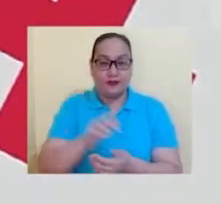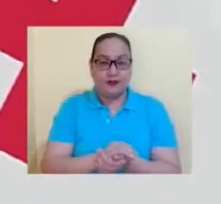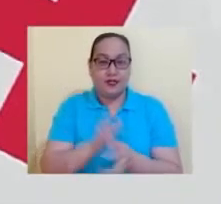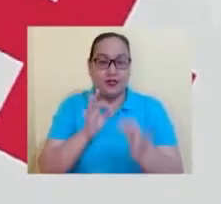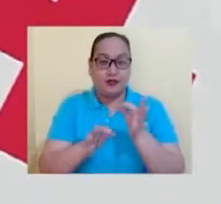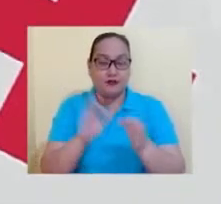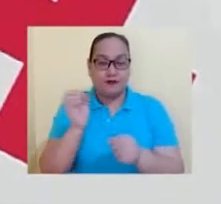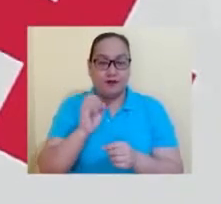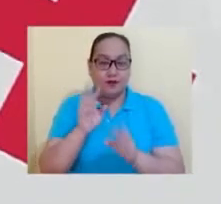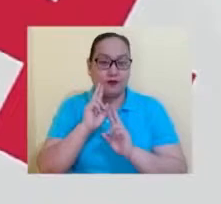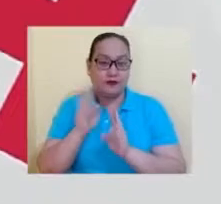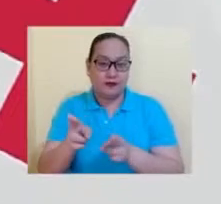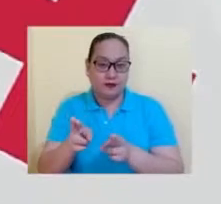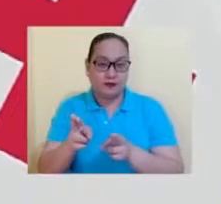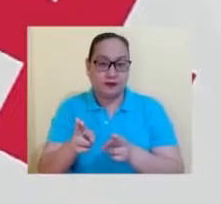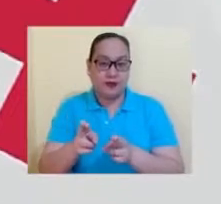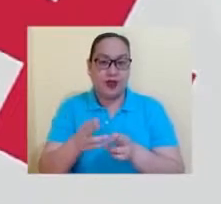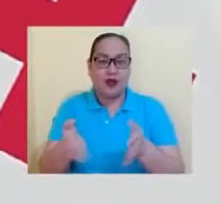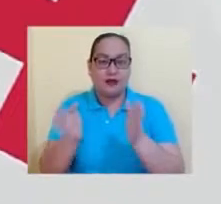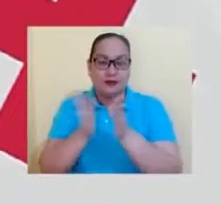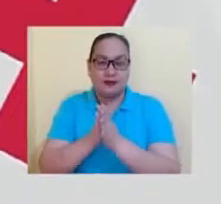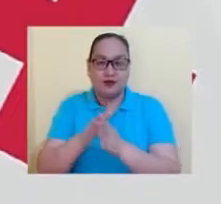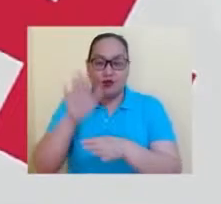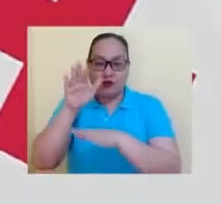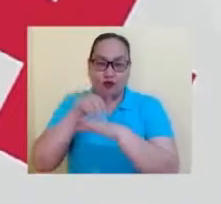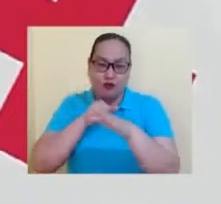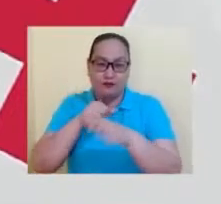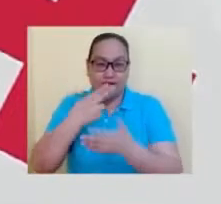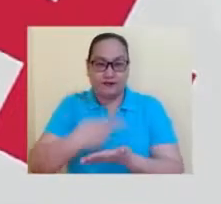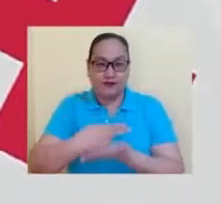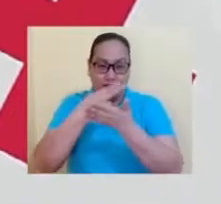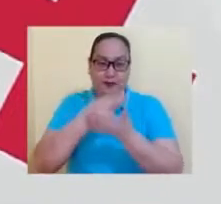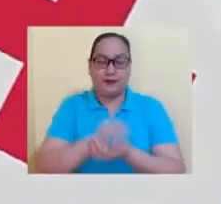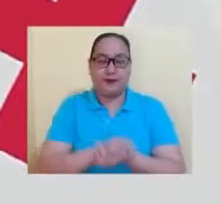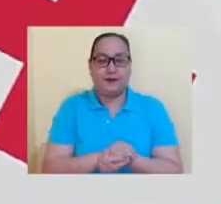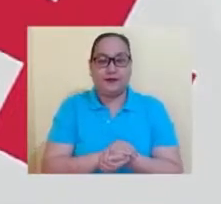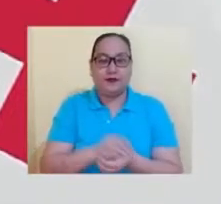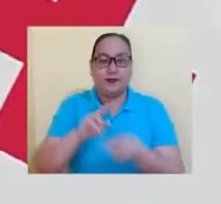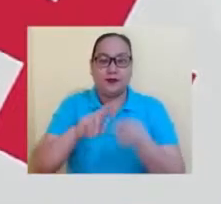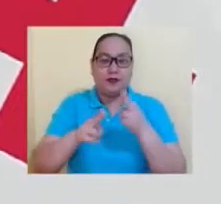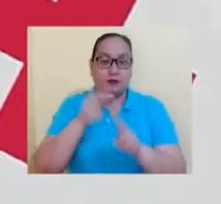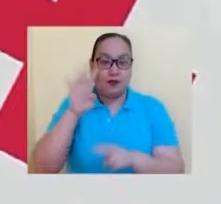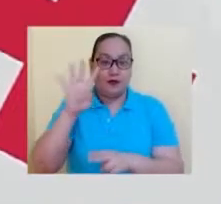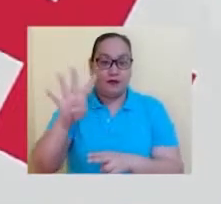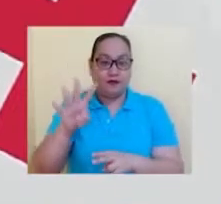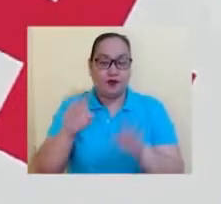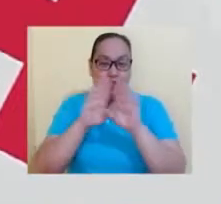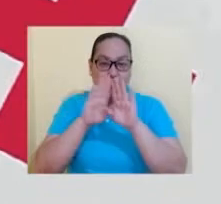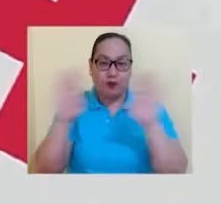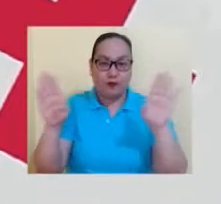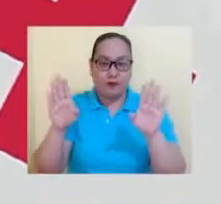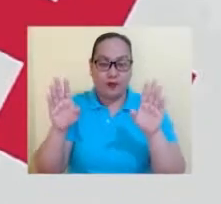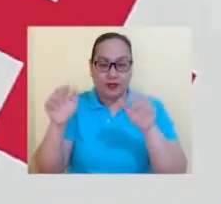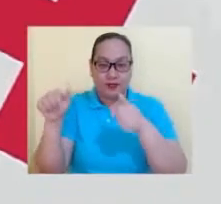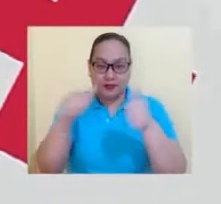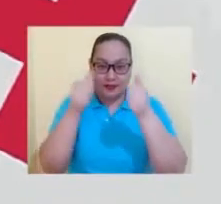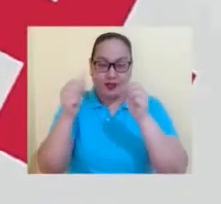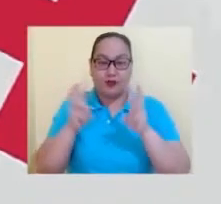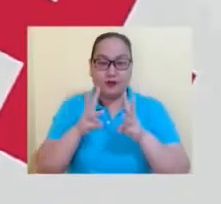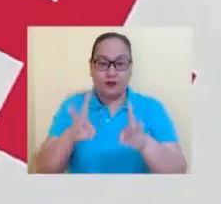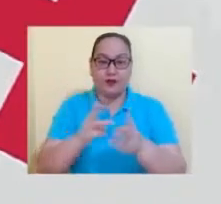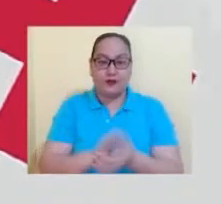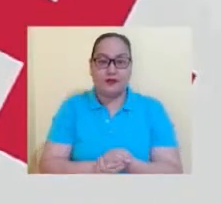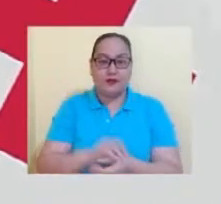no response, send for help. Step 4. Open airway. Step